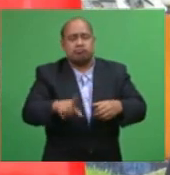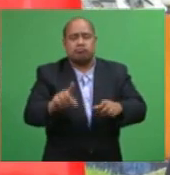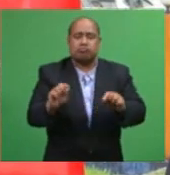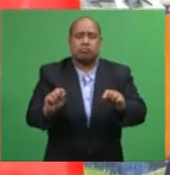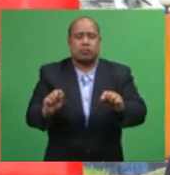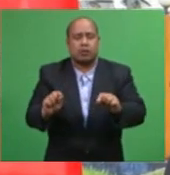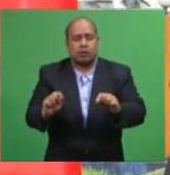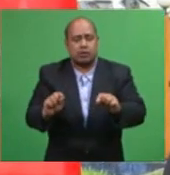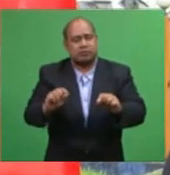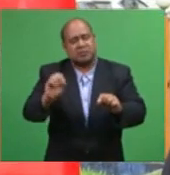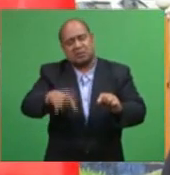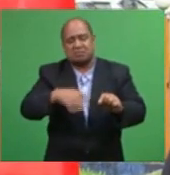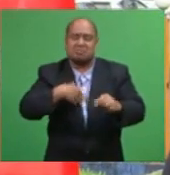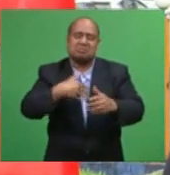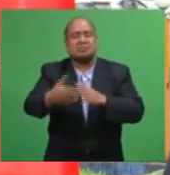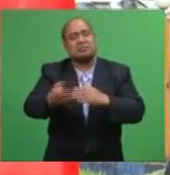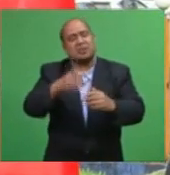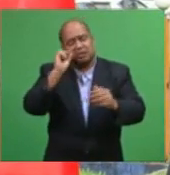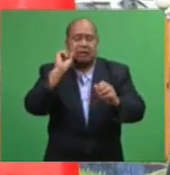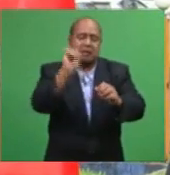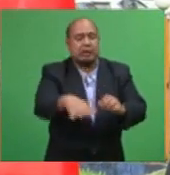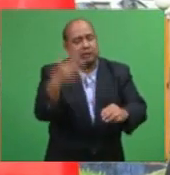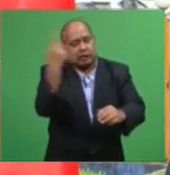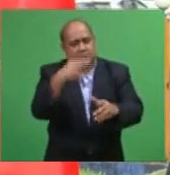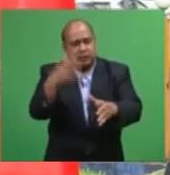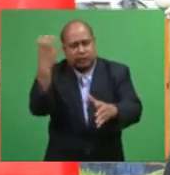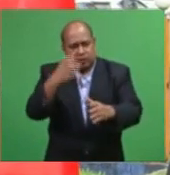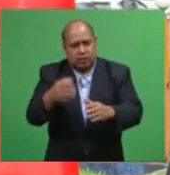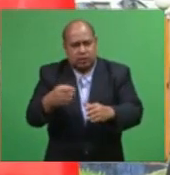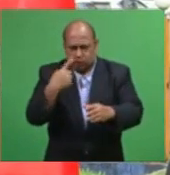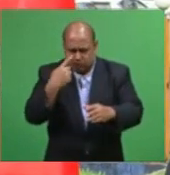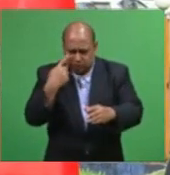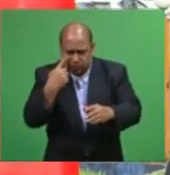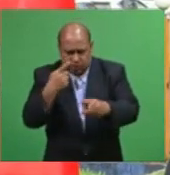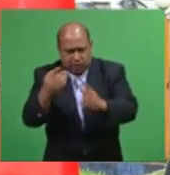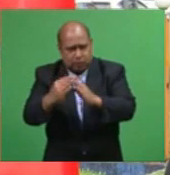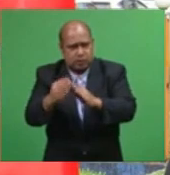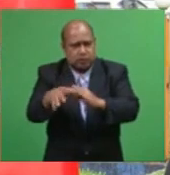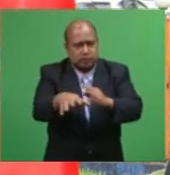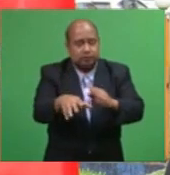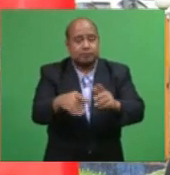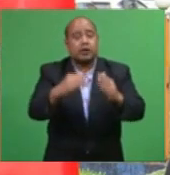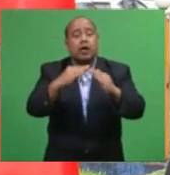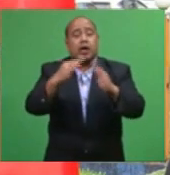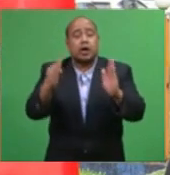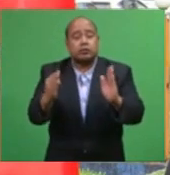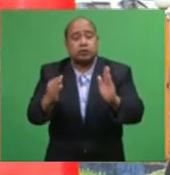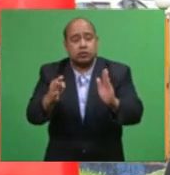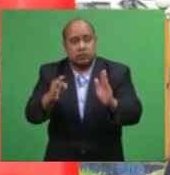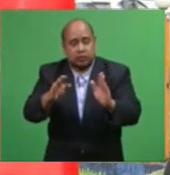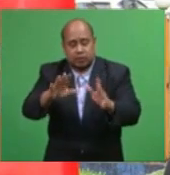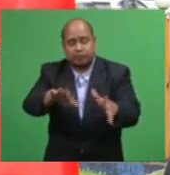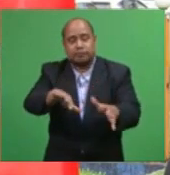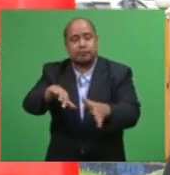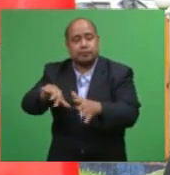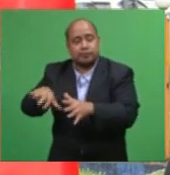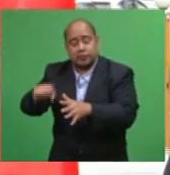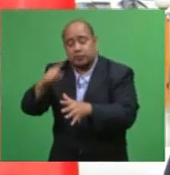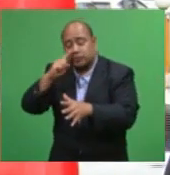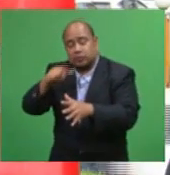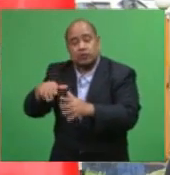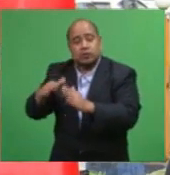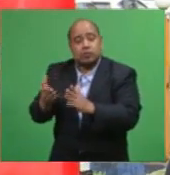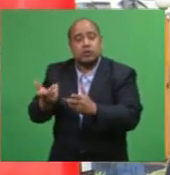The Housing Authority has dismantled one of the affected houses and relocated the occupants to a temporary evacuation center